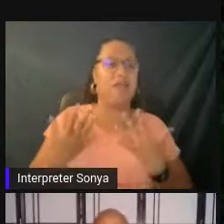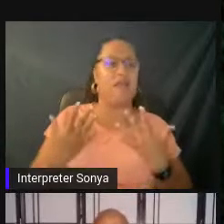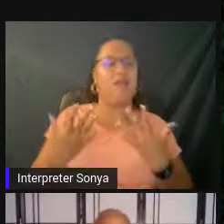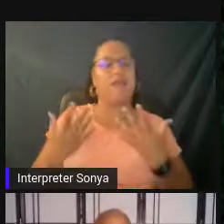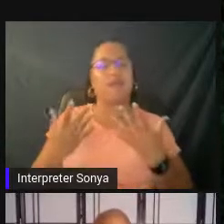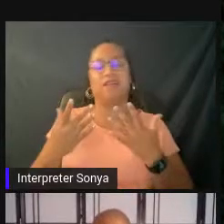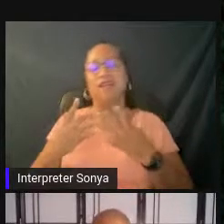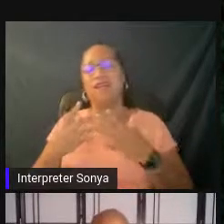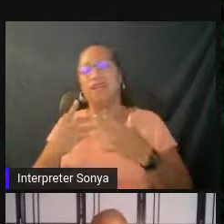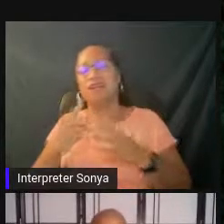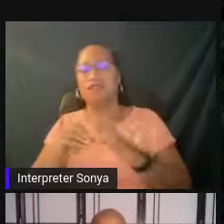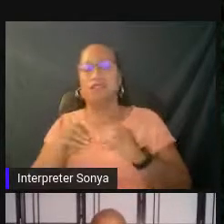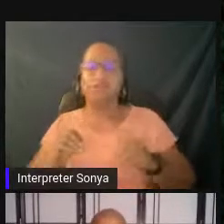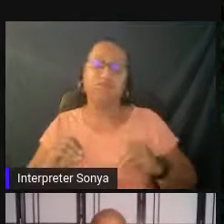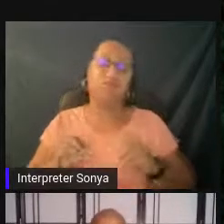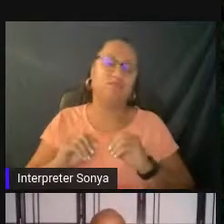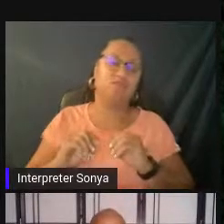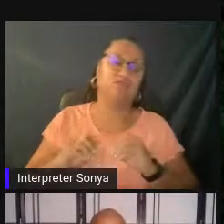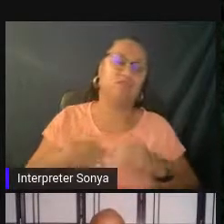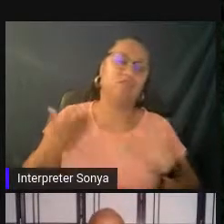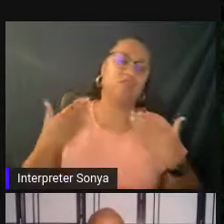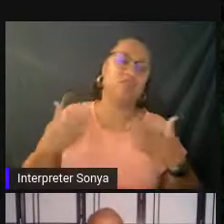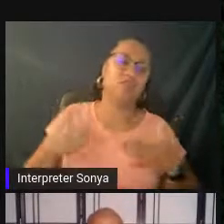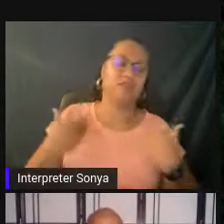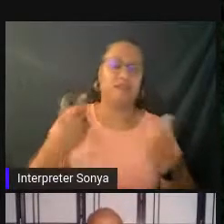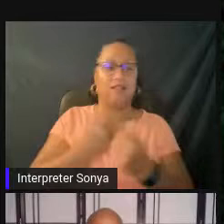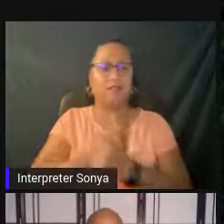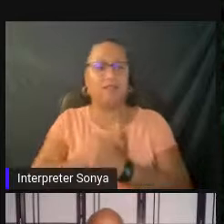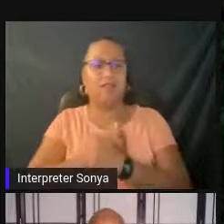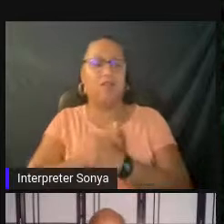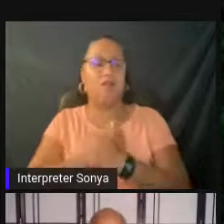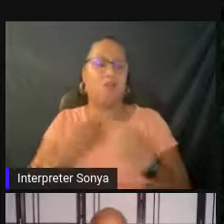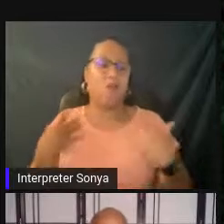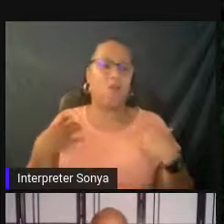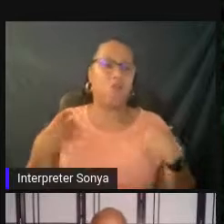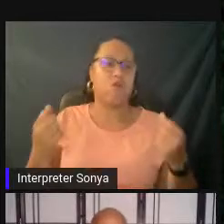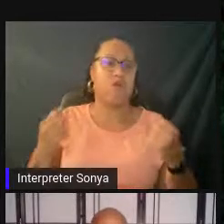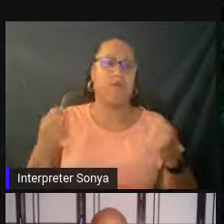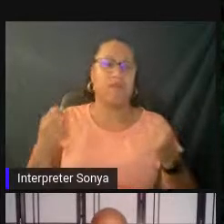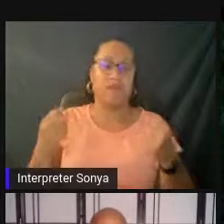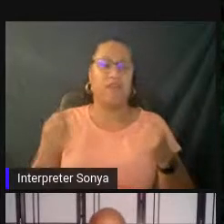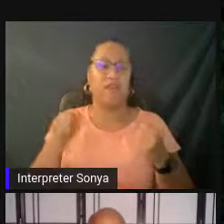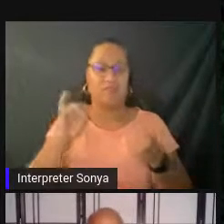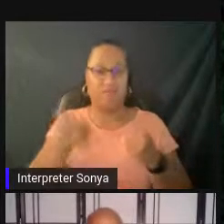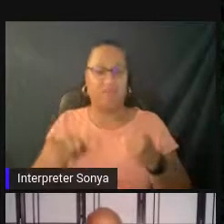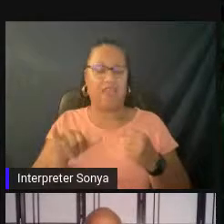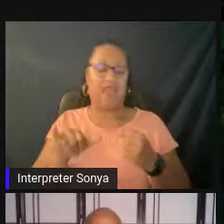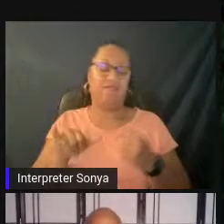joy, infinite health and well-being, being that in the world.